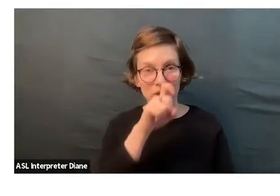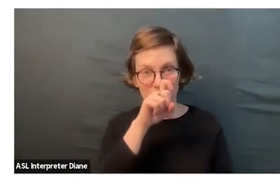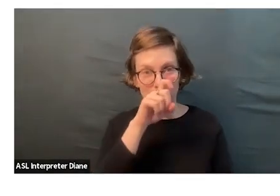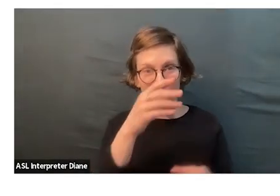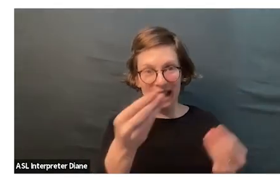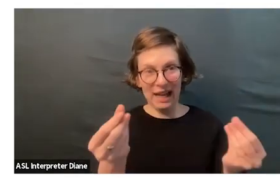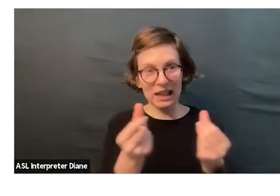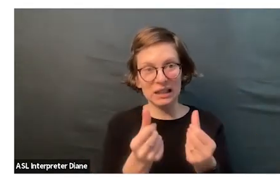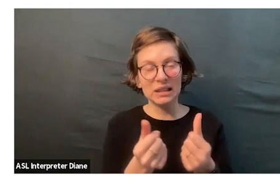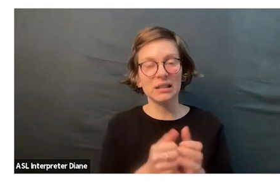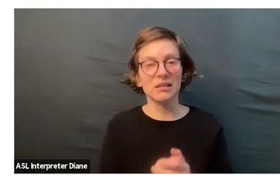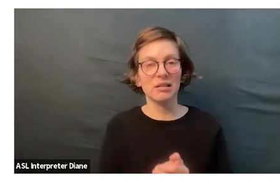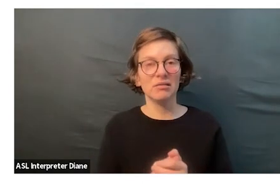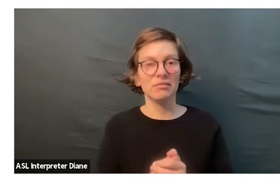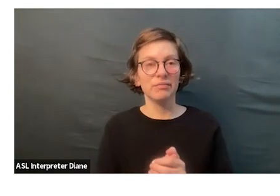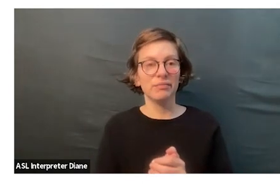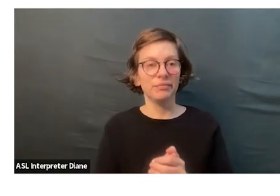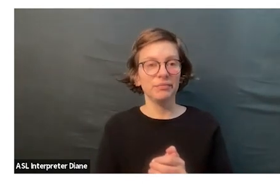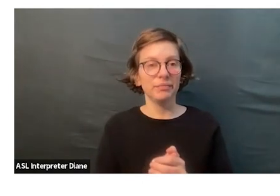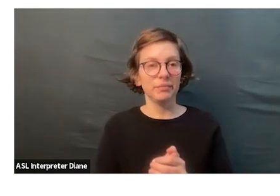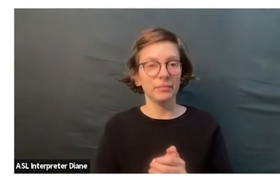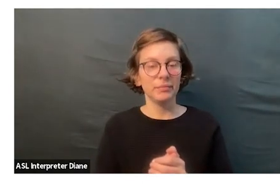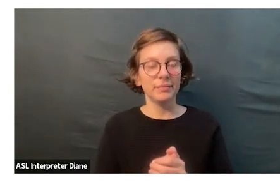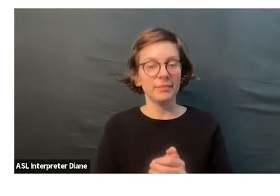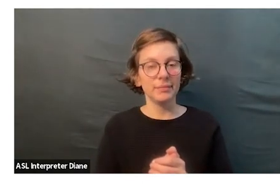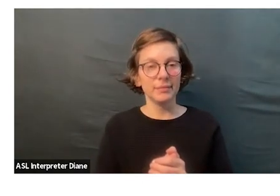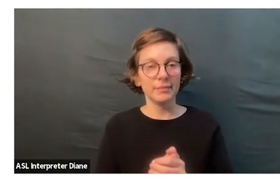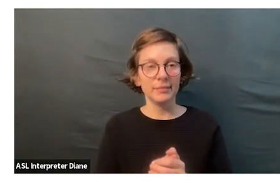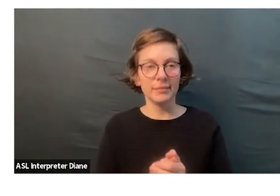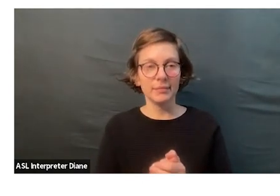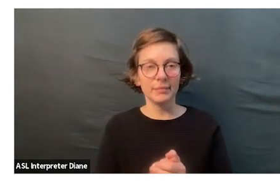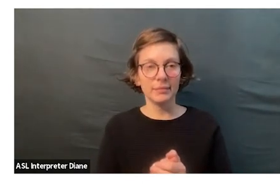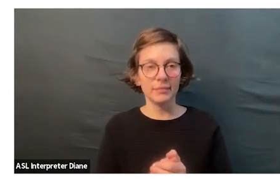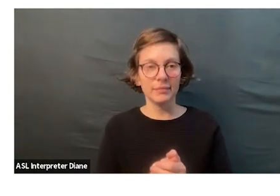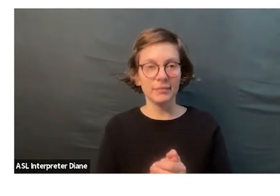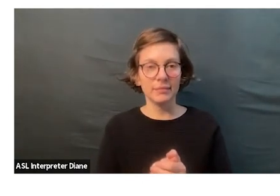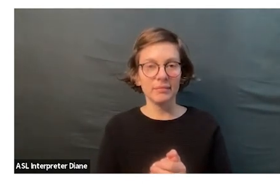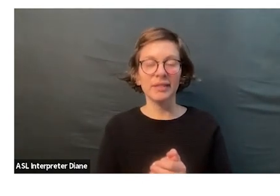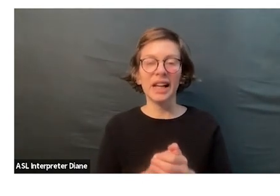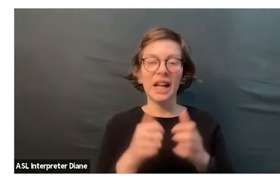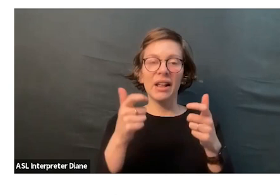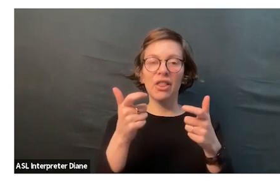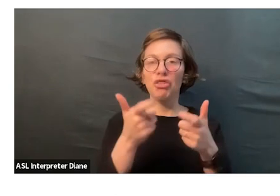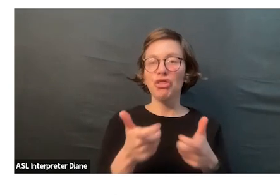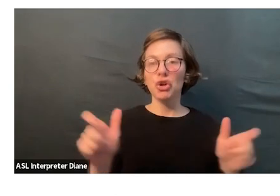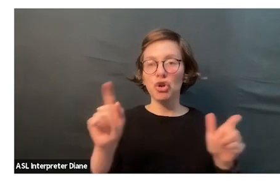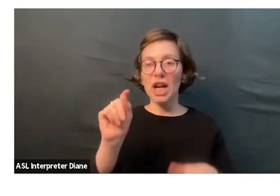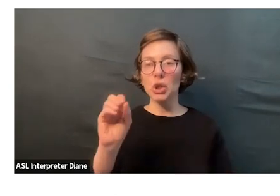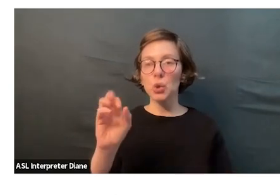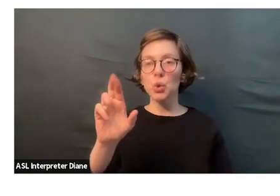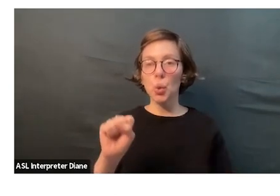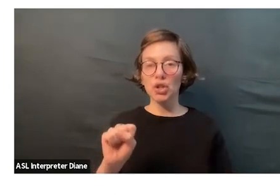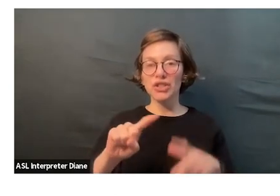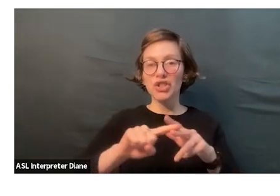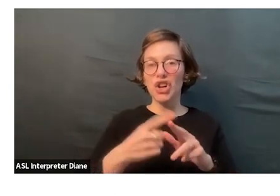this coming of age passage through France and Germany with the intention of going to